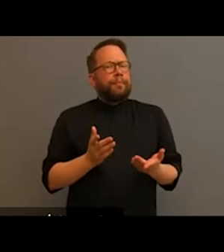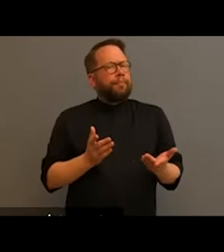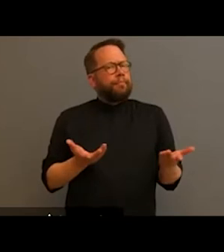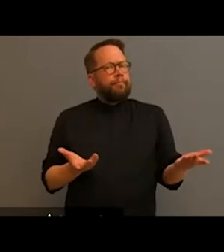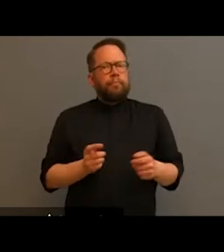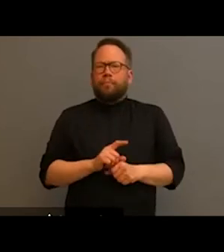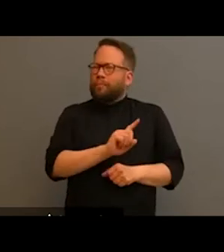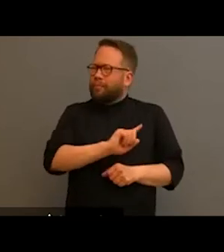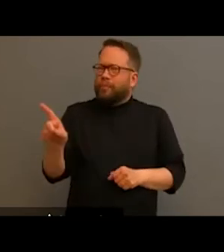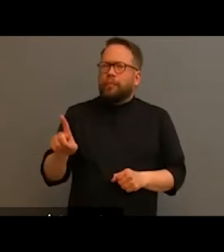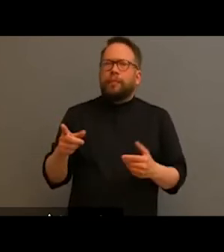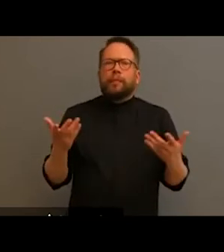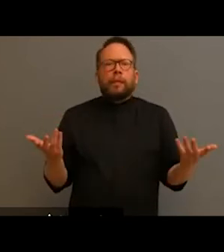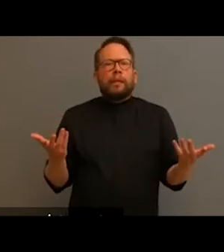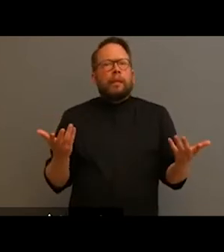actions to be taken.